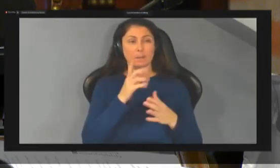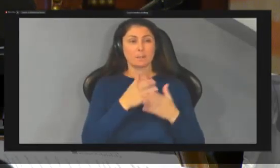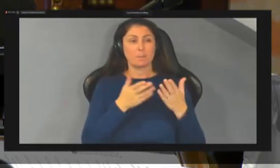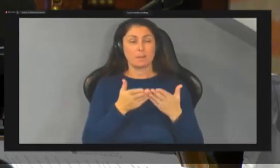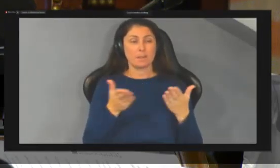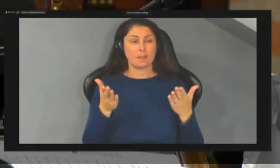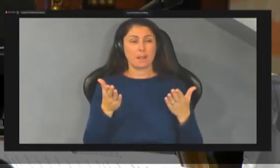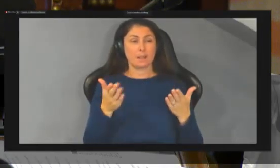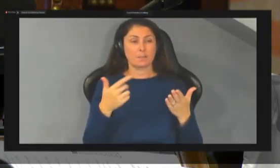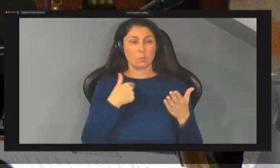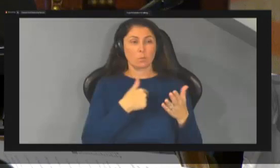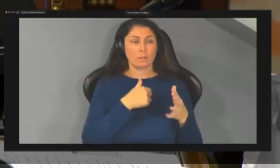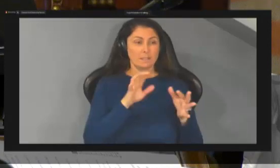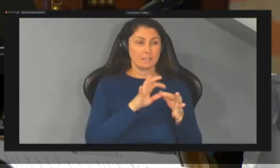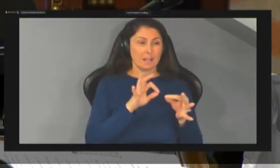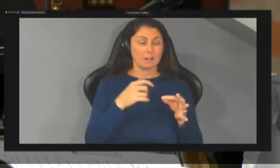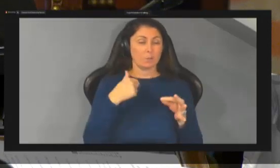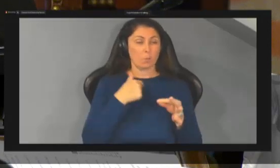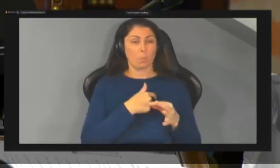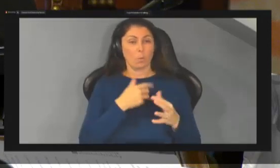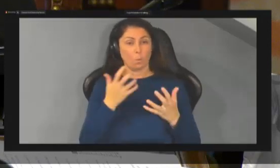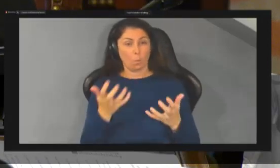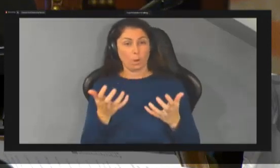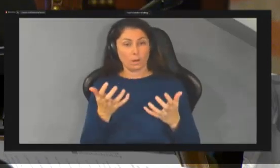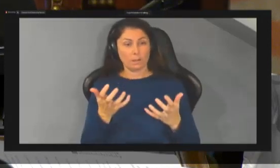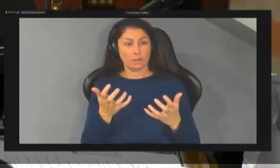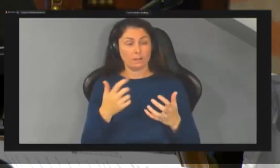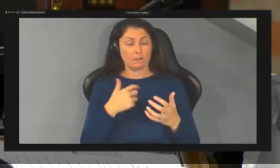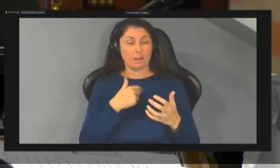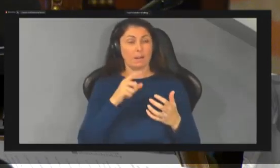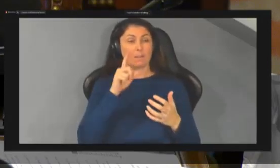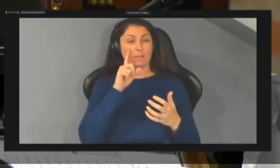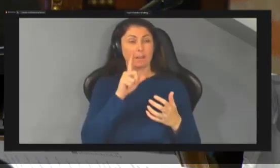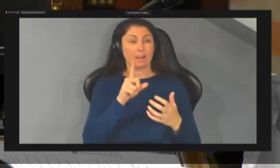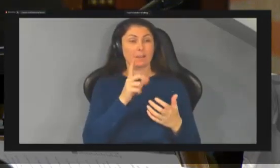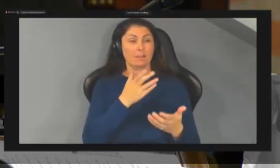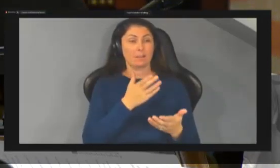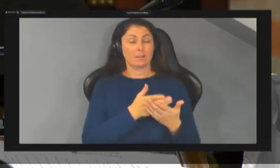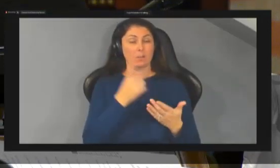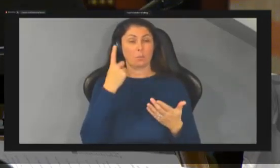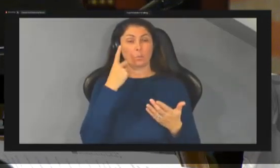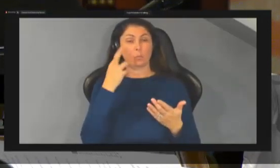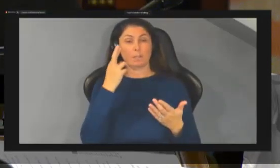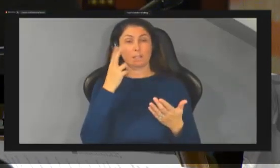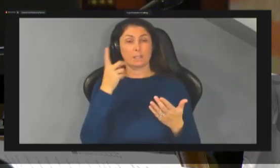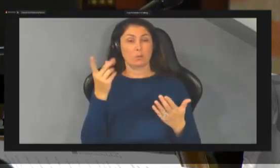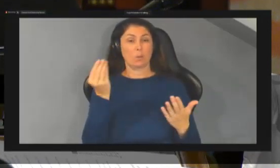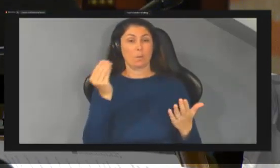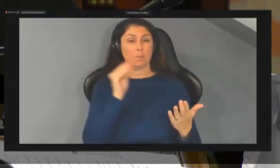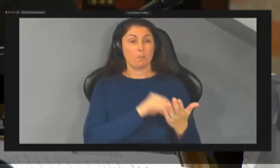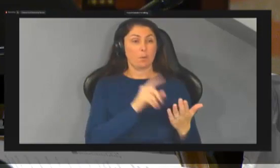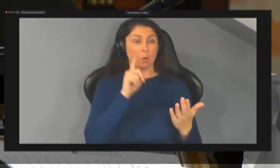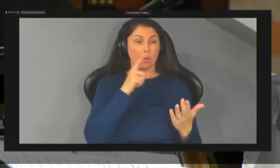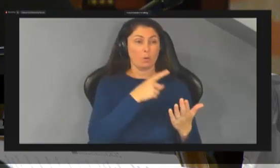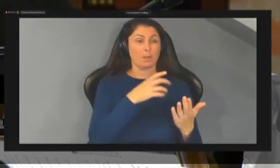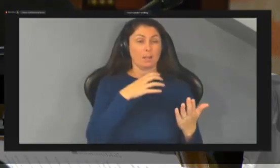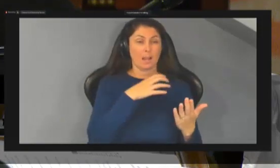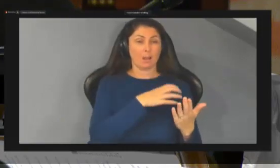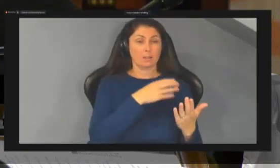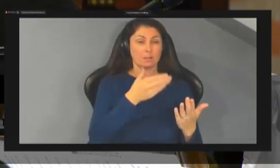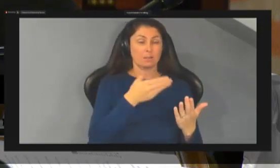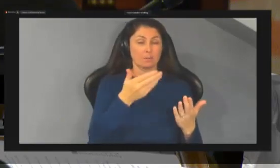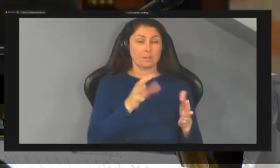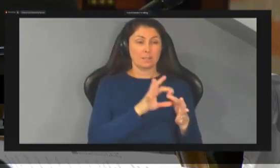wanted, and I think that the fact that the reason you put it in is because you've heard what council members over the time have been saying that they